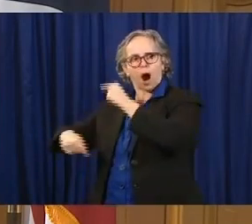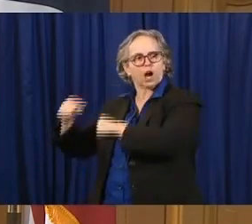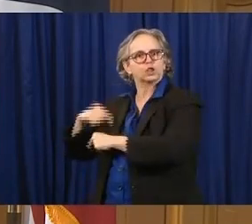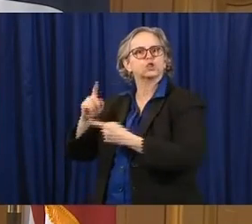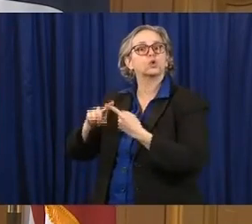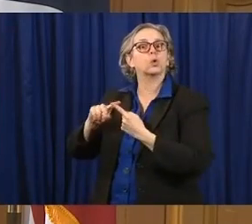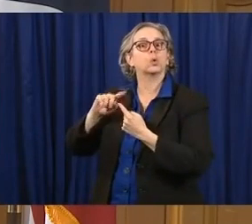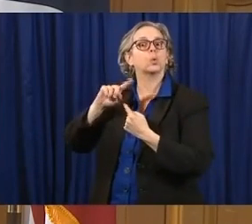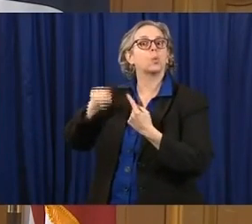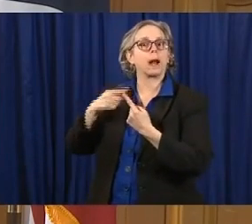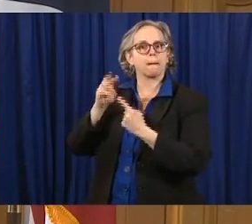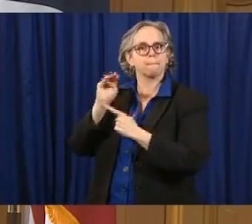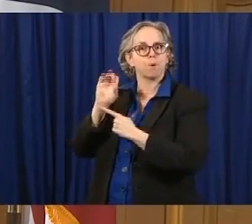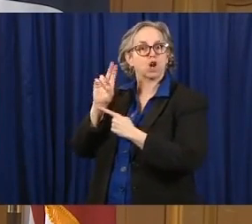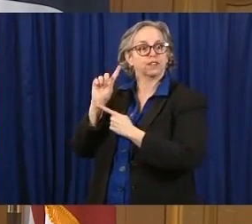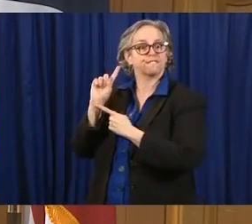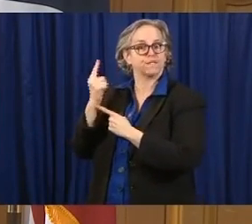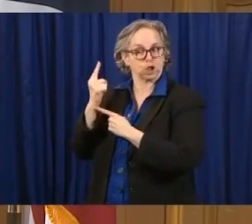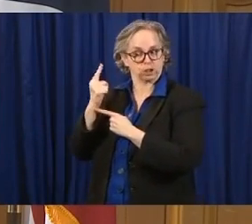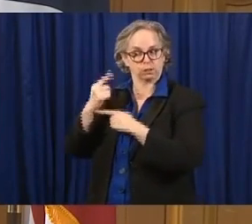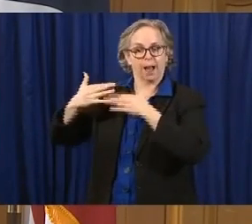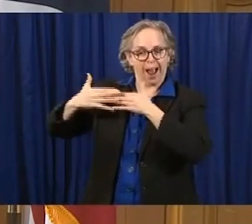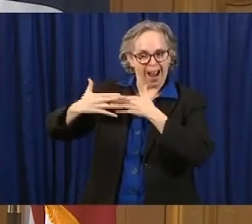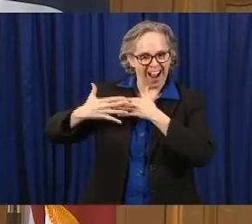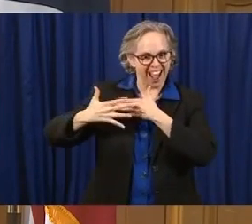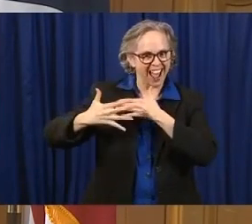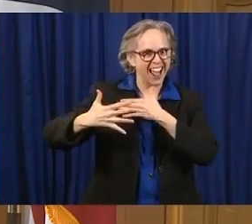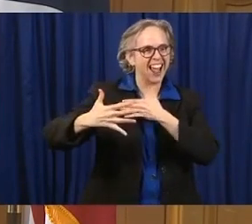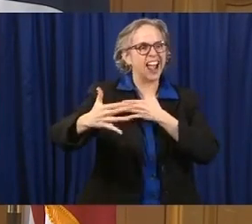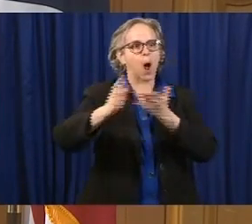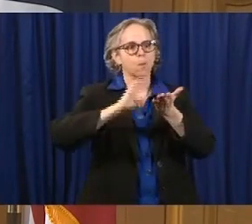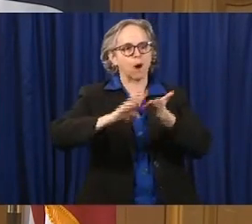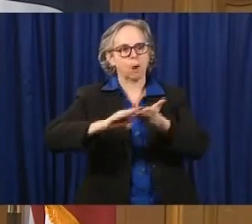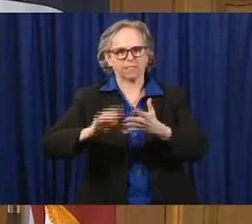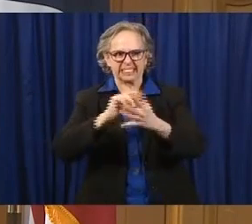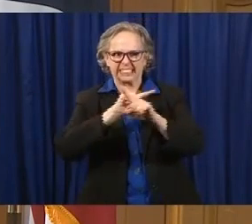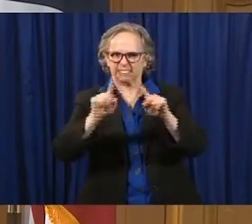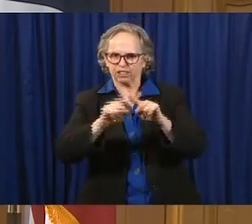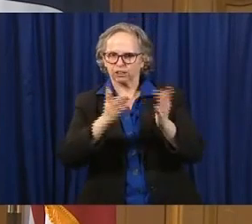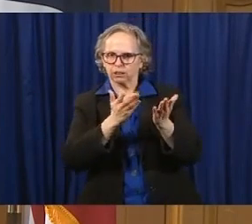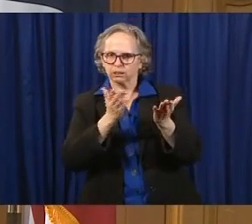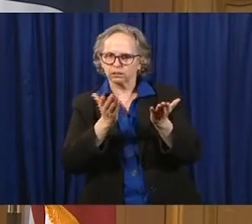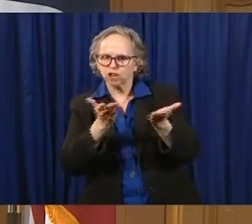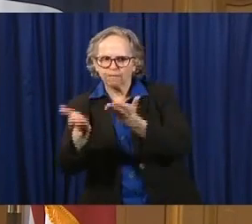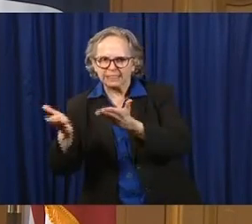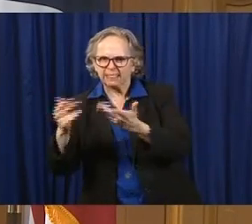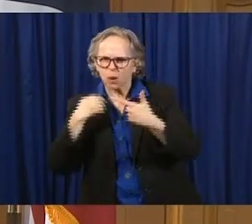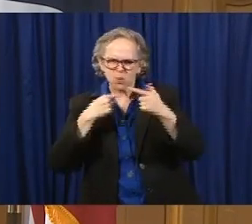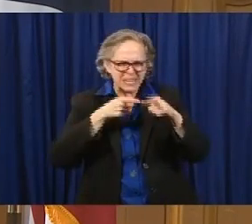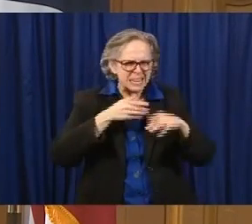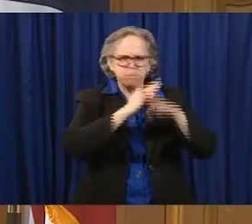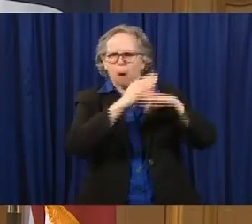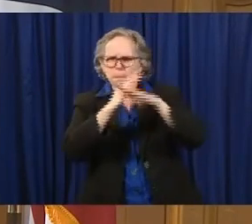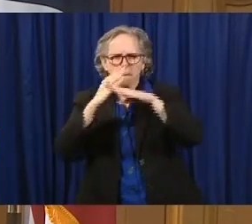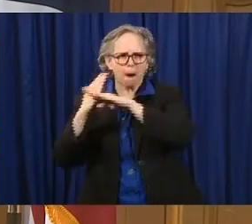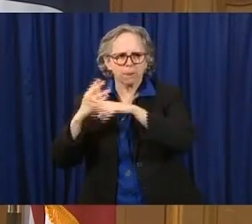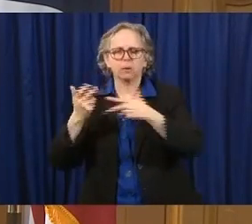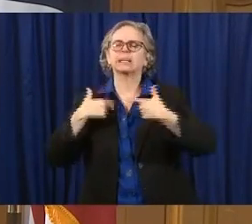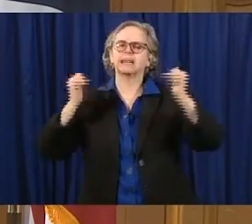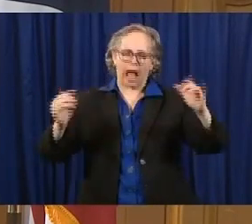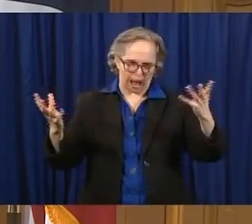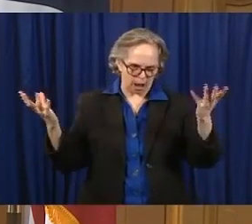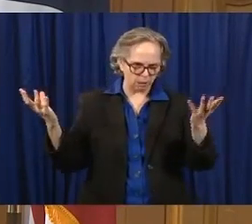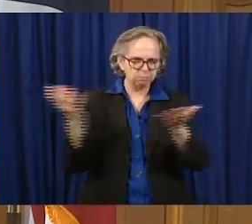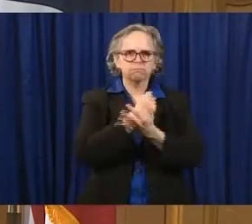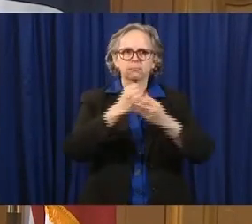this pandemic will allow healthcare workers to focus on meeting the needs of their fellow Ohioans.